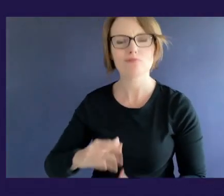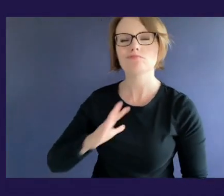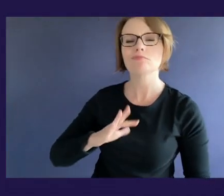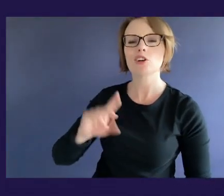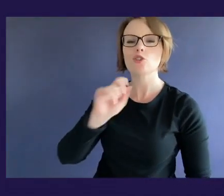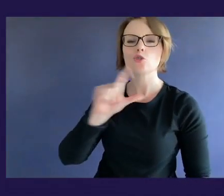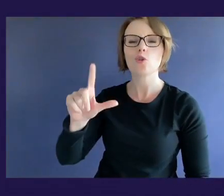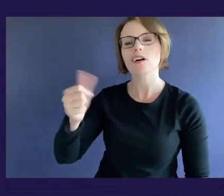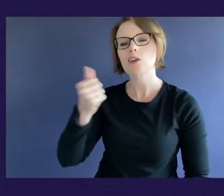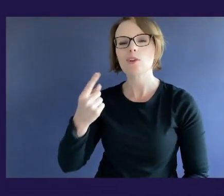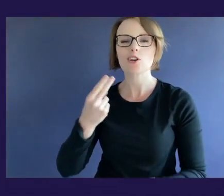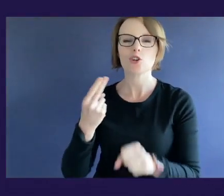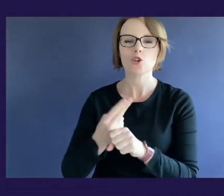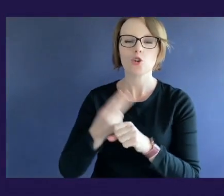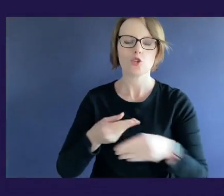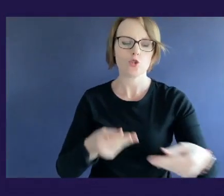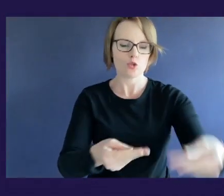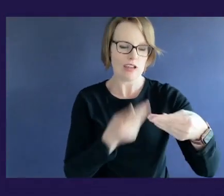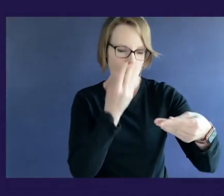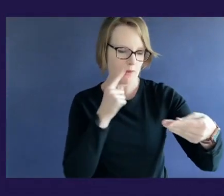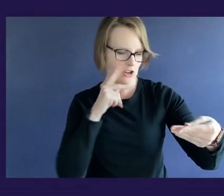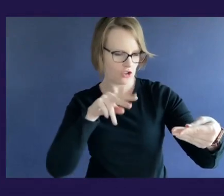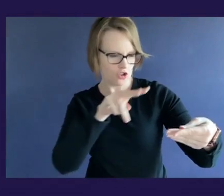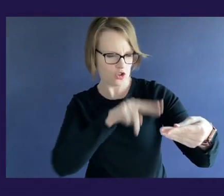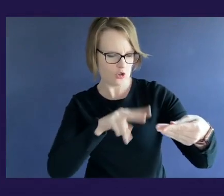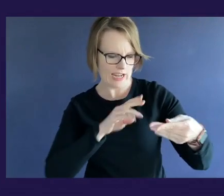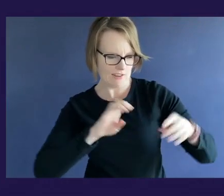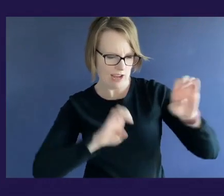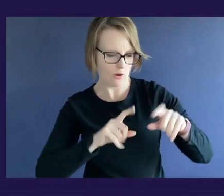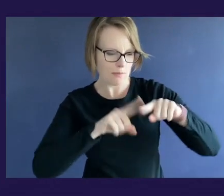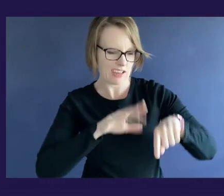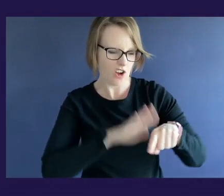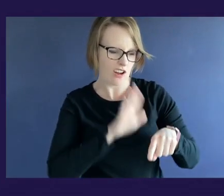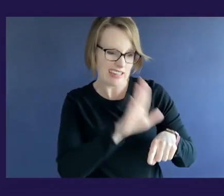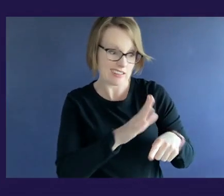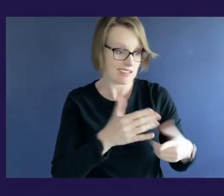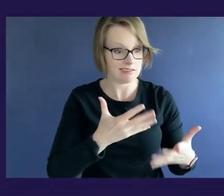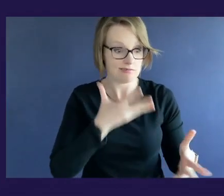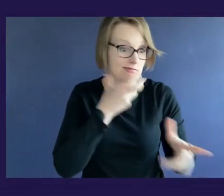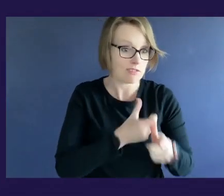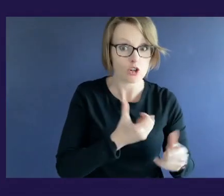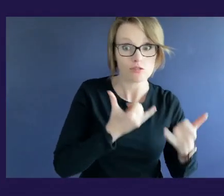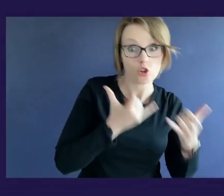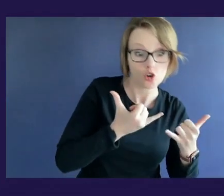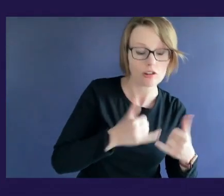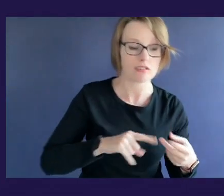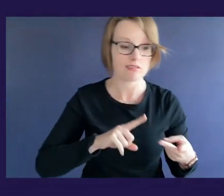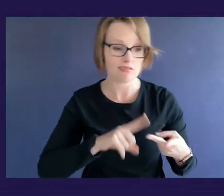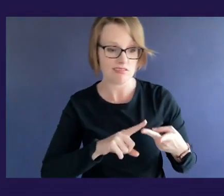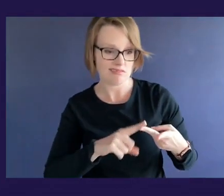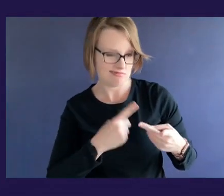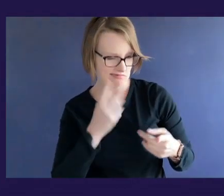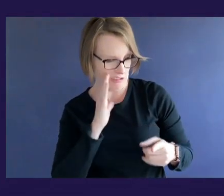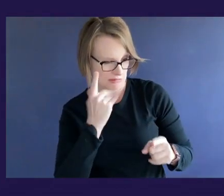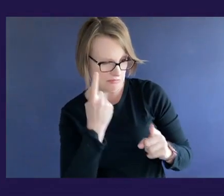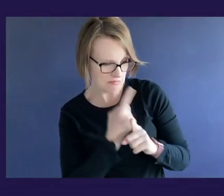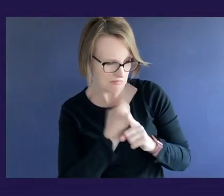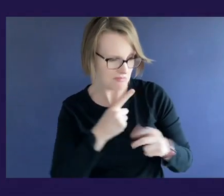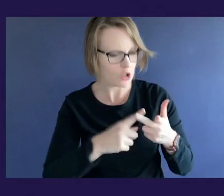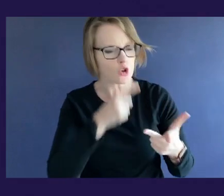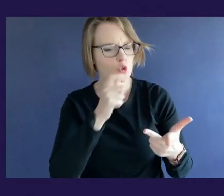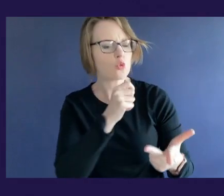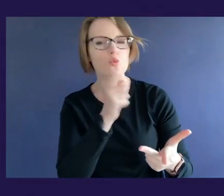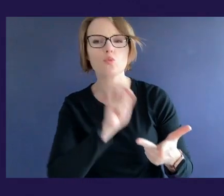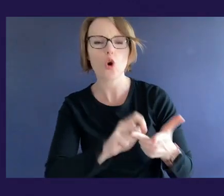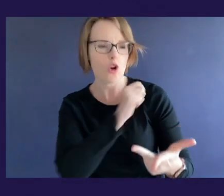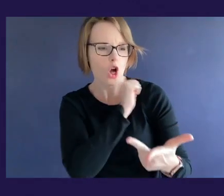evaluate a single piece of information based on its currency, relevancy, authority, accuracy,